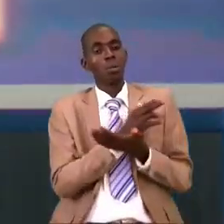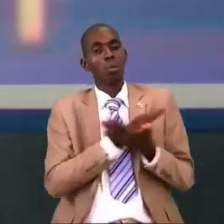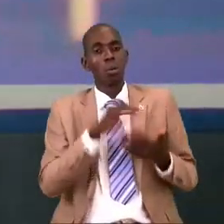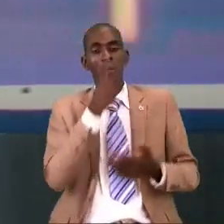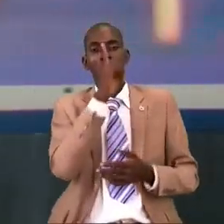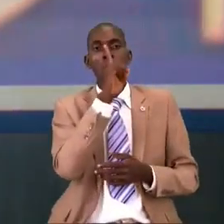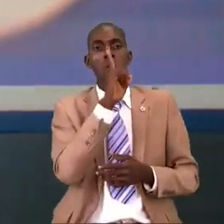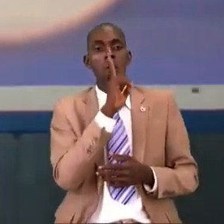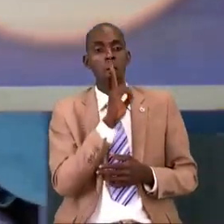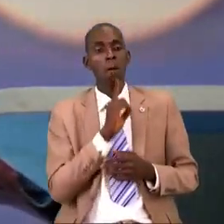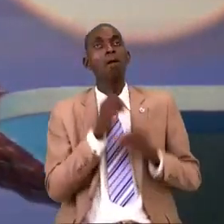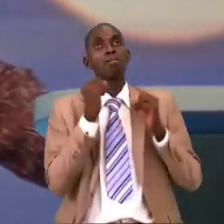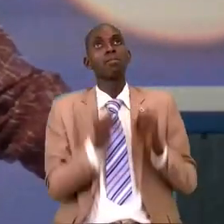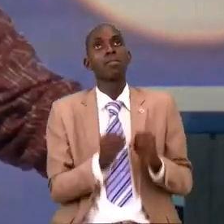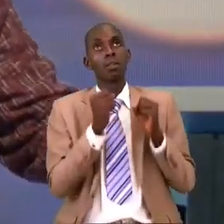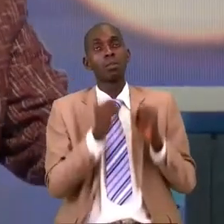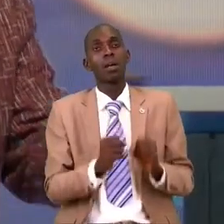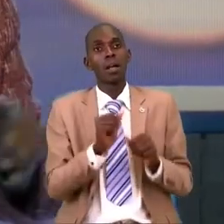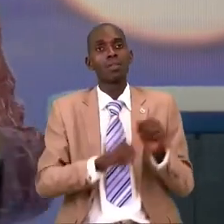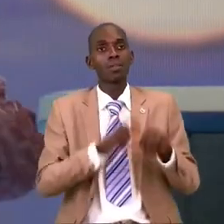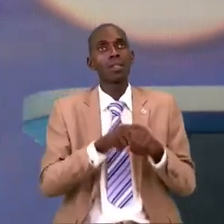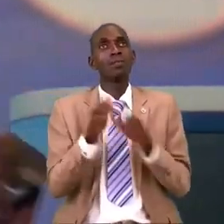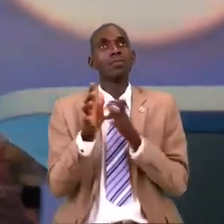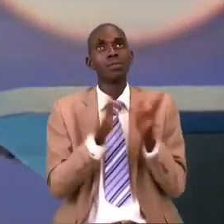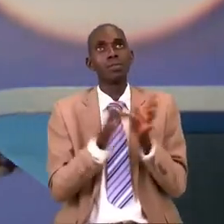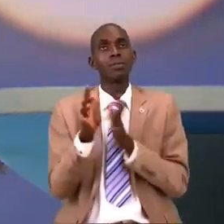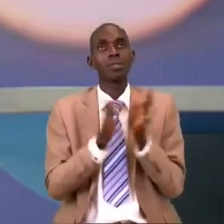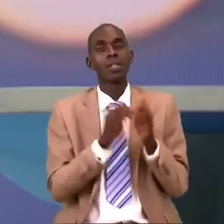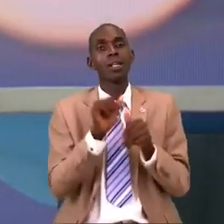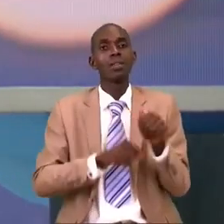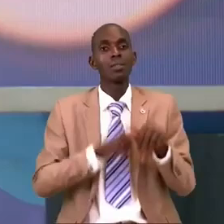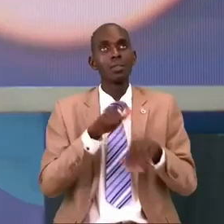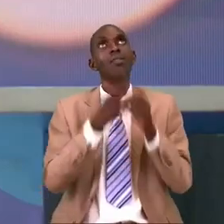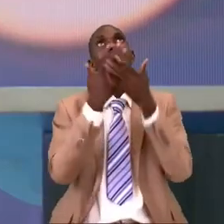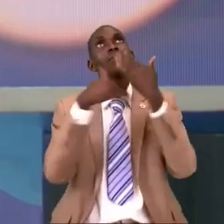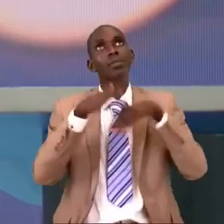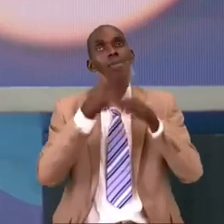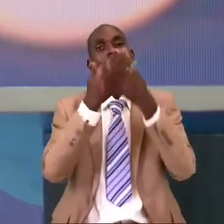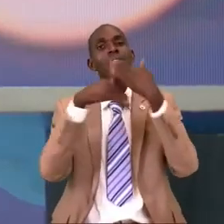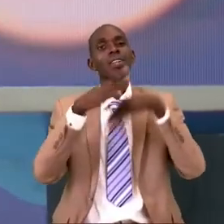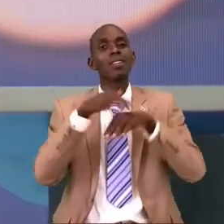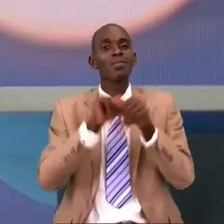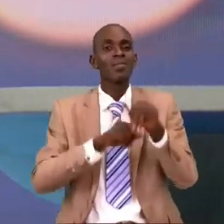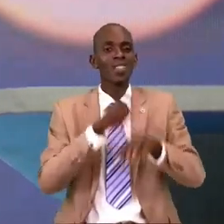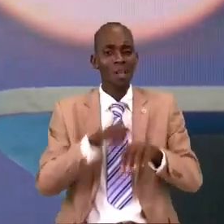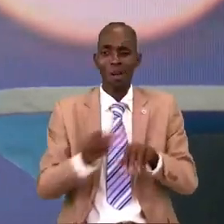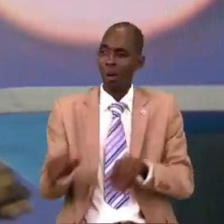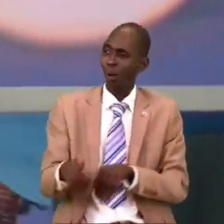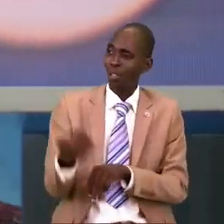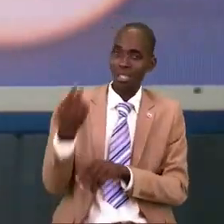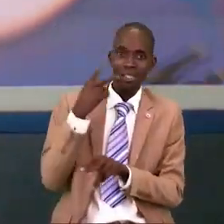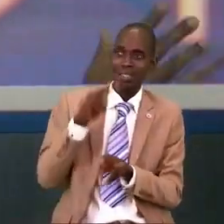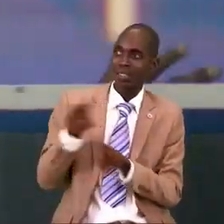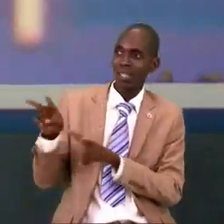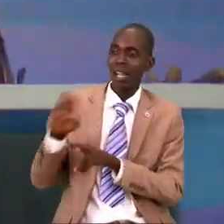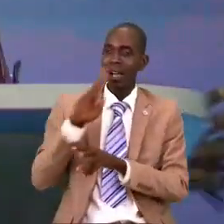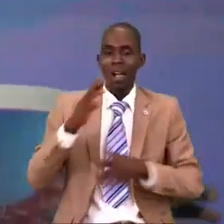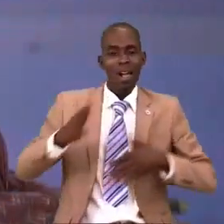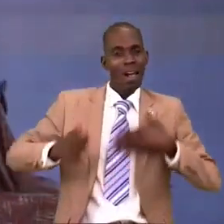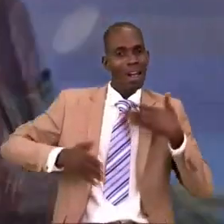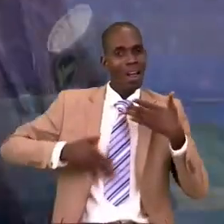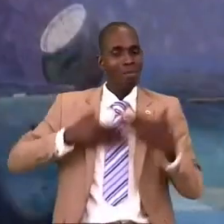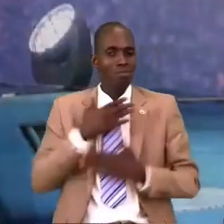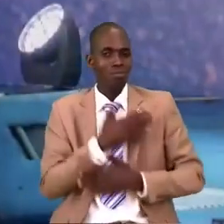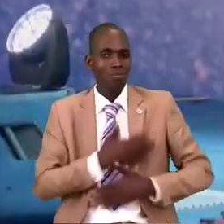enjoying, and that thing tells you from inside you to turn your back on the Christ that saved you, to turn